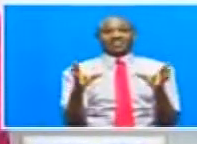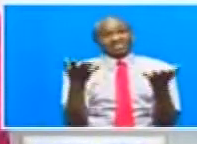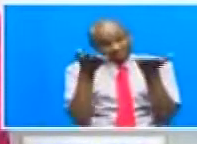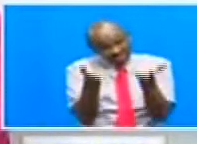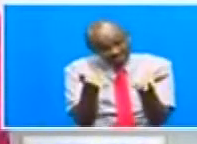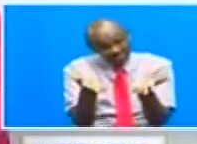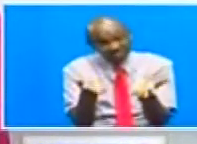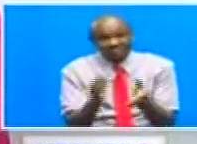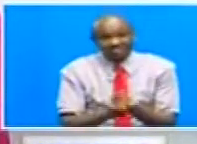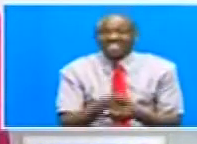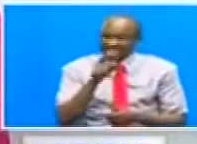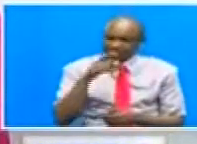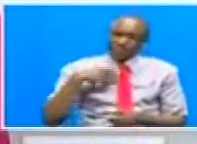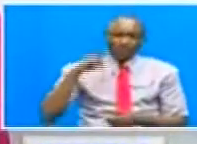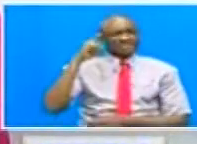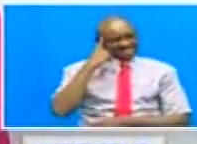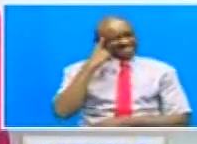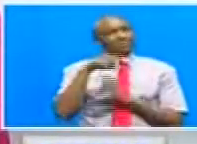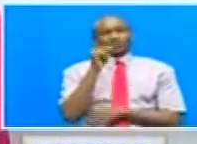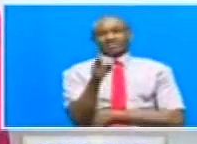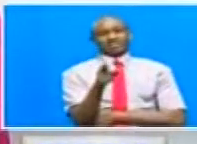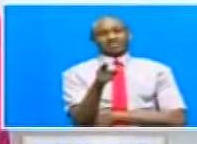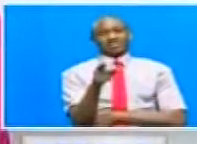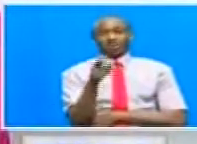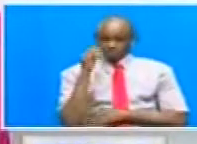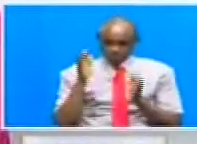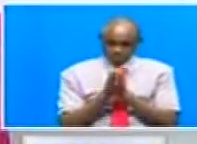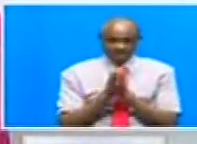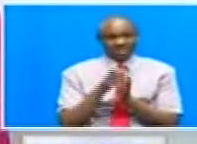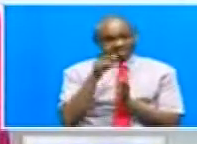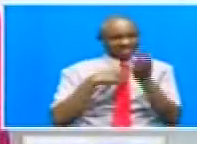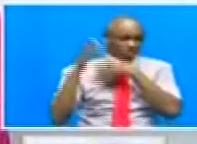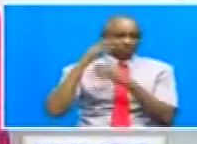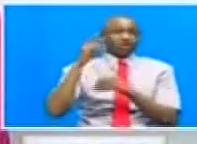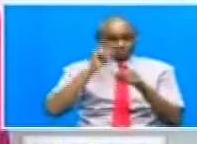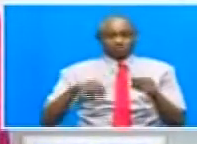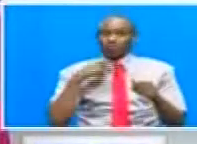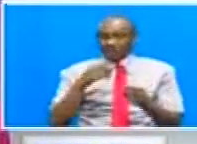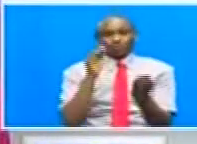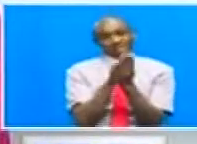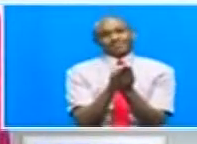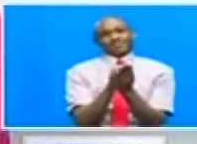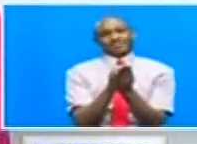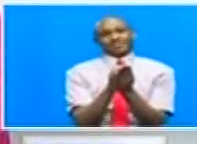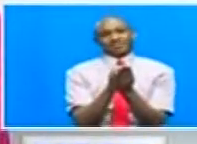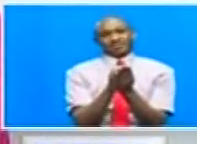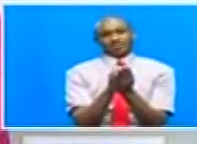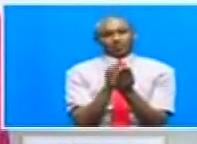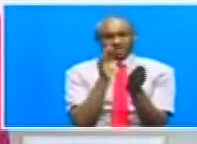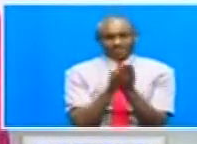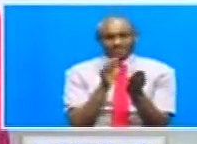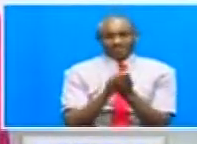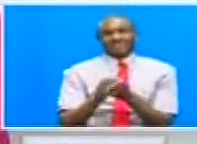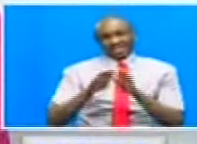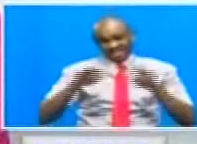that's something that people need to consider often with respect to the legacy that we're trying to maintain in terms of keeping